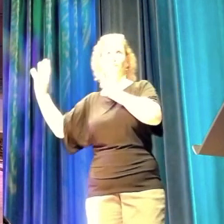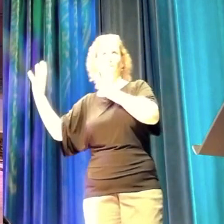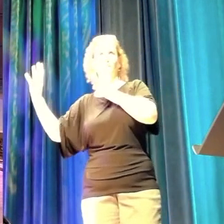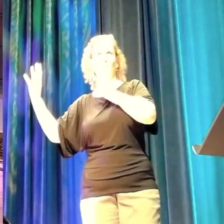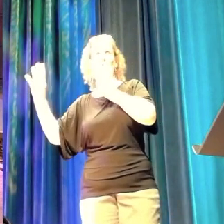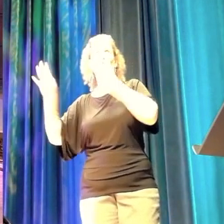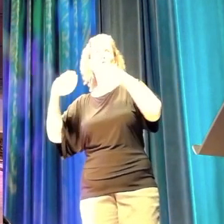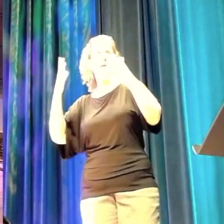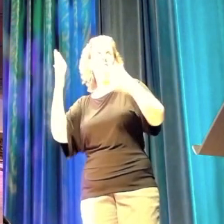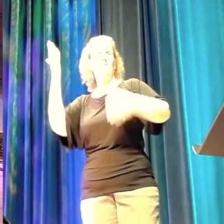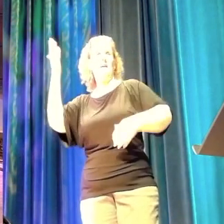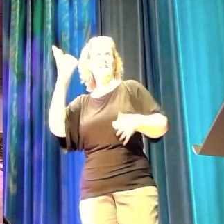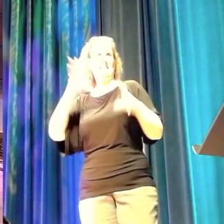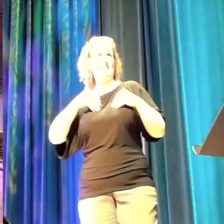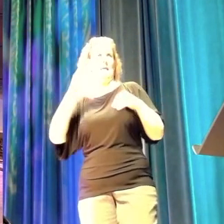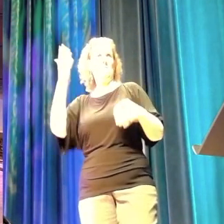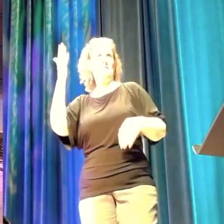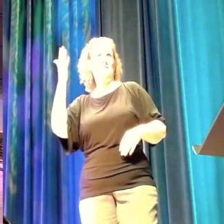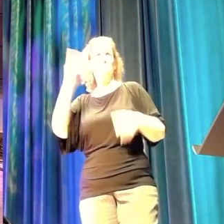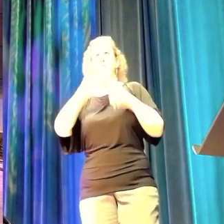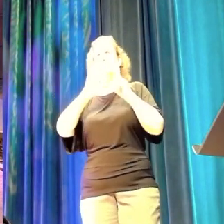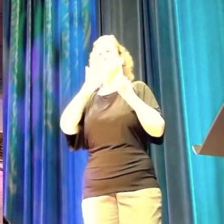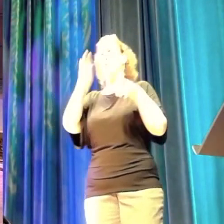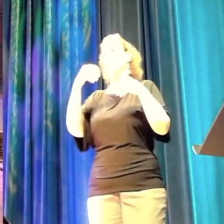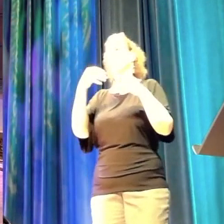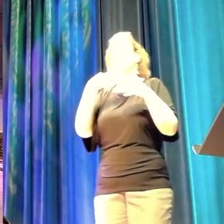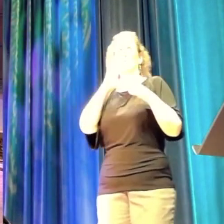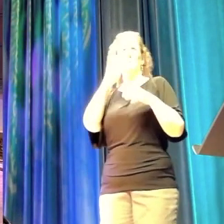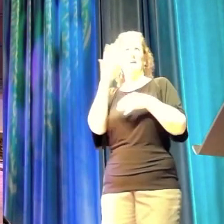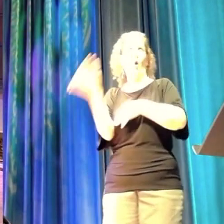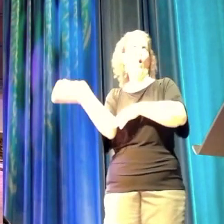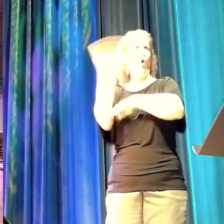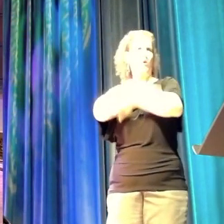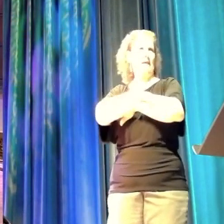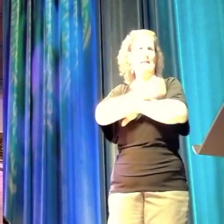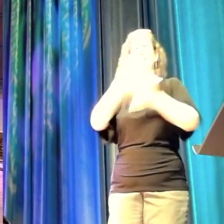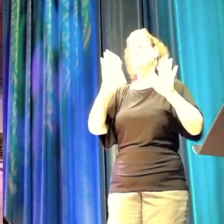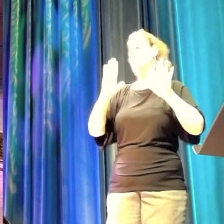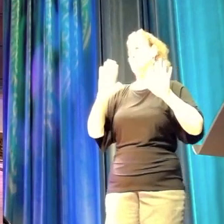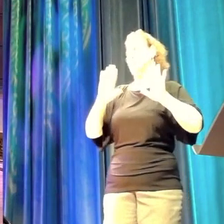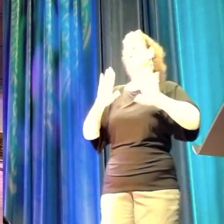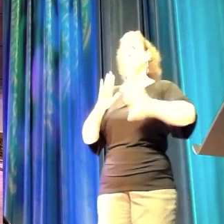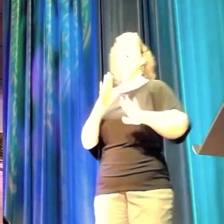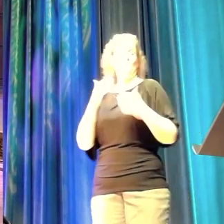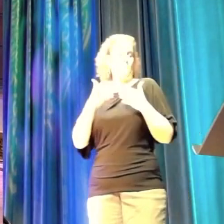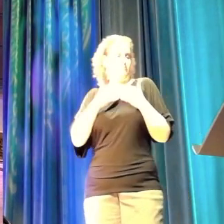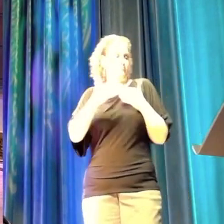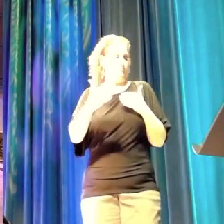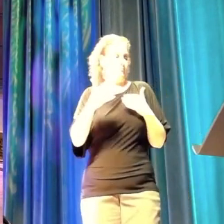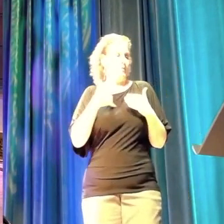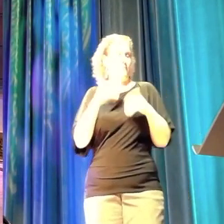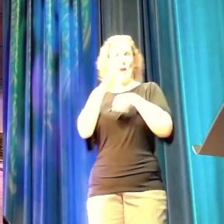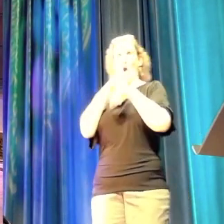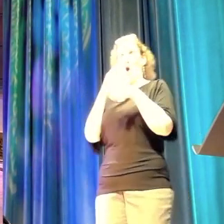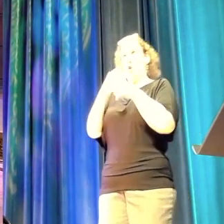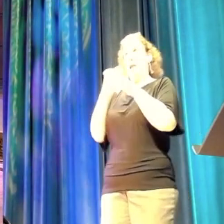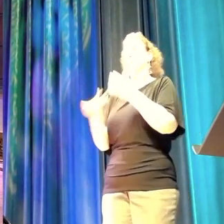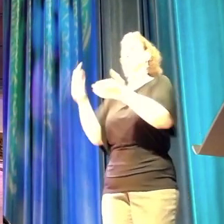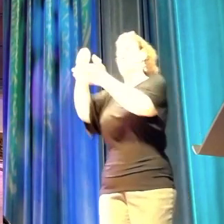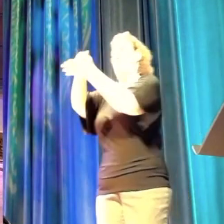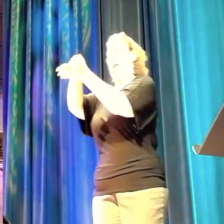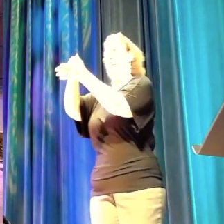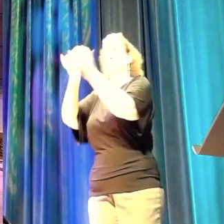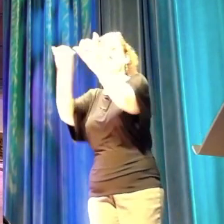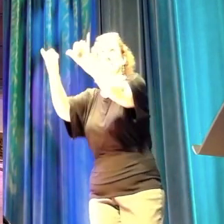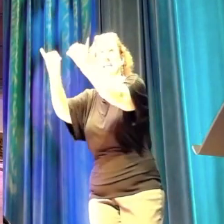give an acceptance speech, but we've been here like all day, right? So what I would like to do is, as I call your name, please stand and